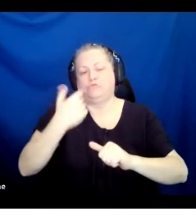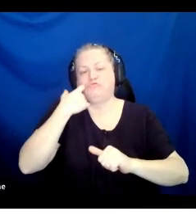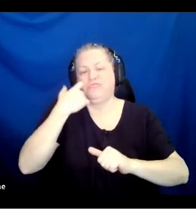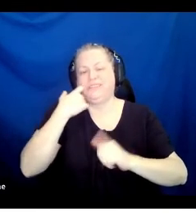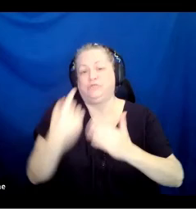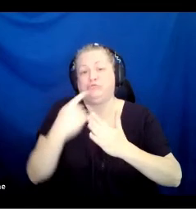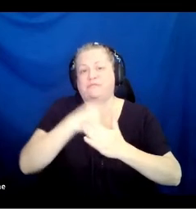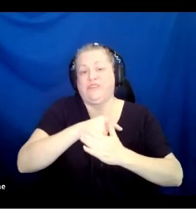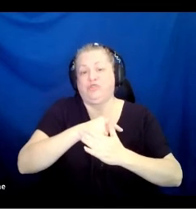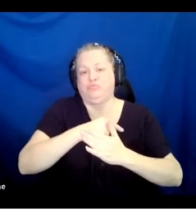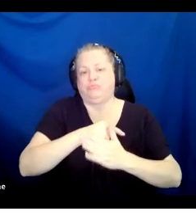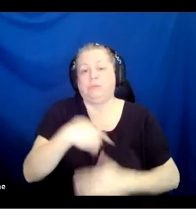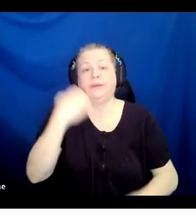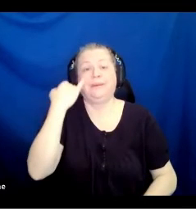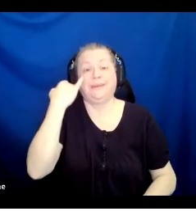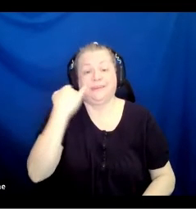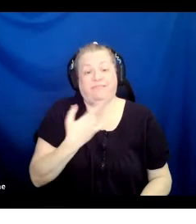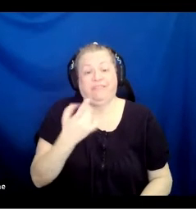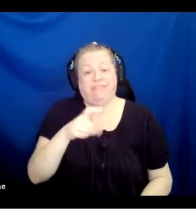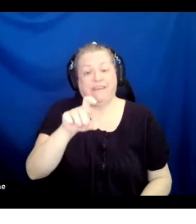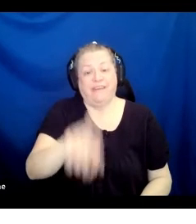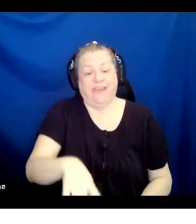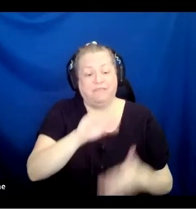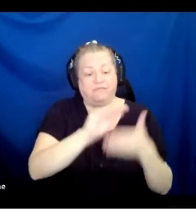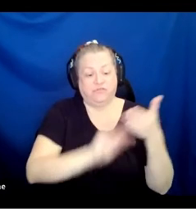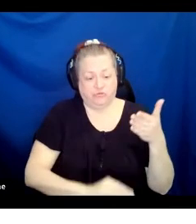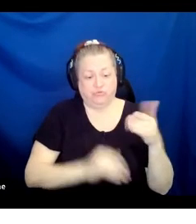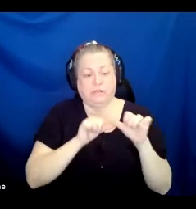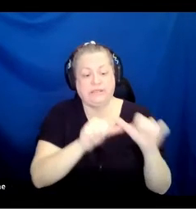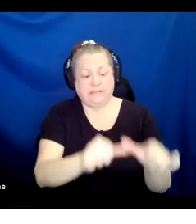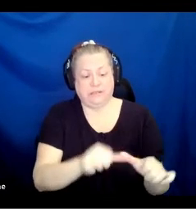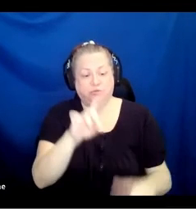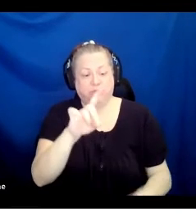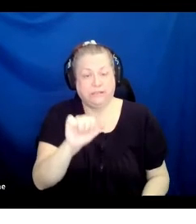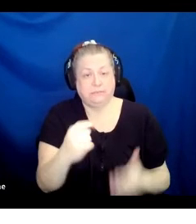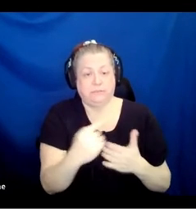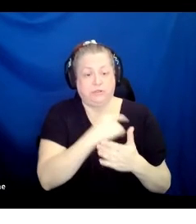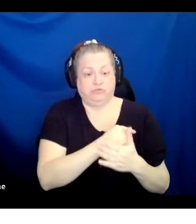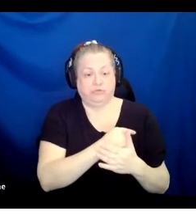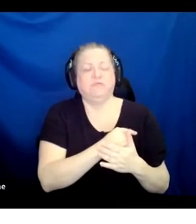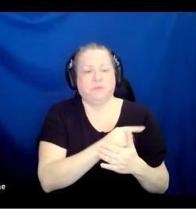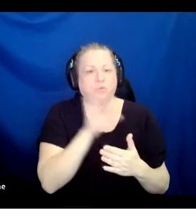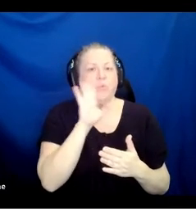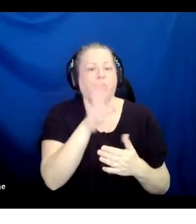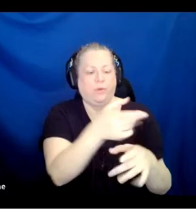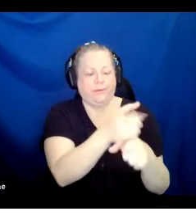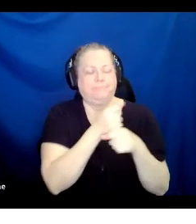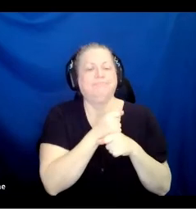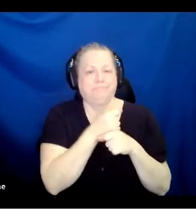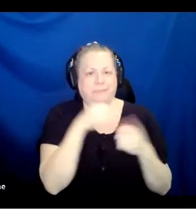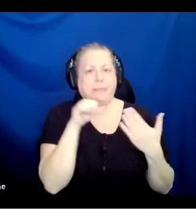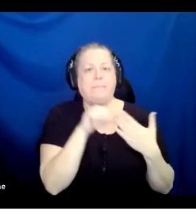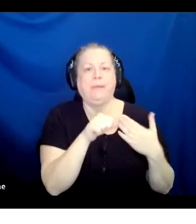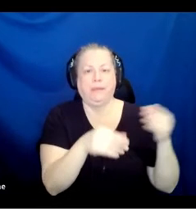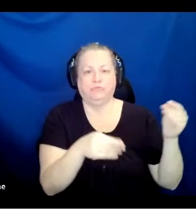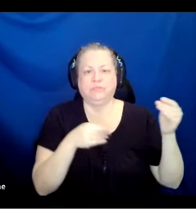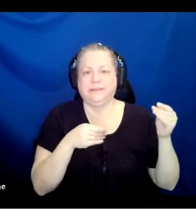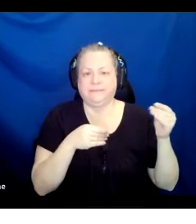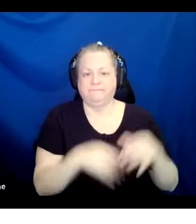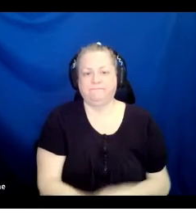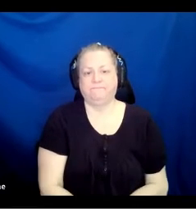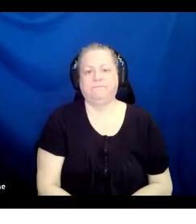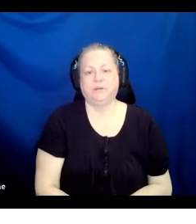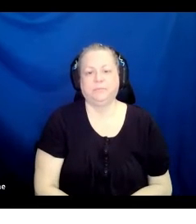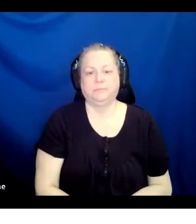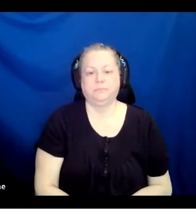review. If they need to complete a continuing disability review, they will receive a notice in the mail.